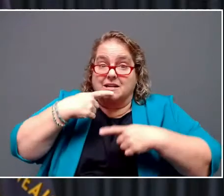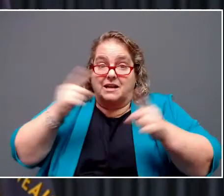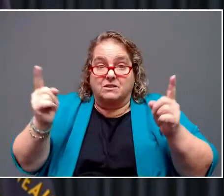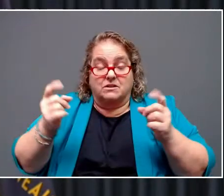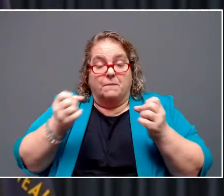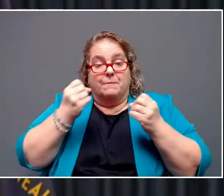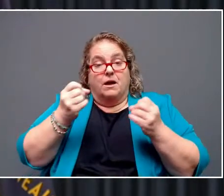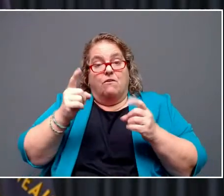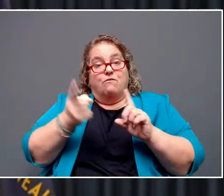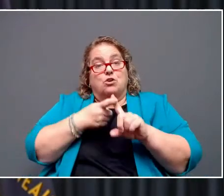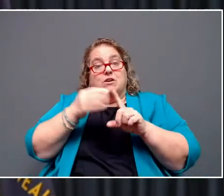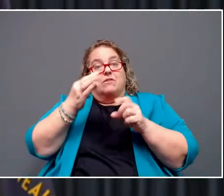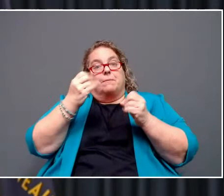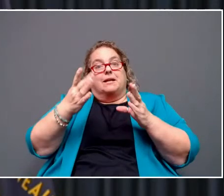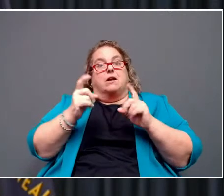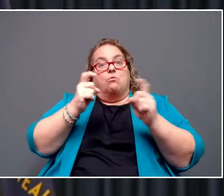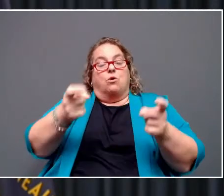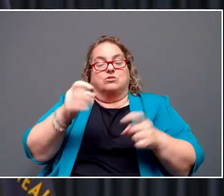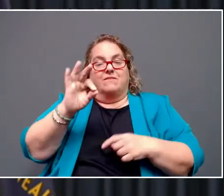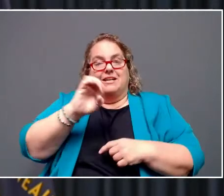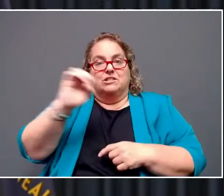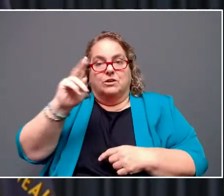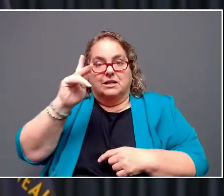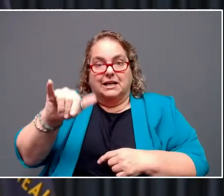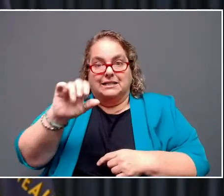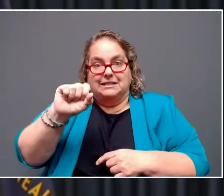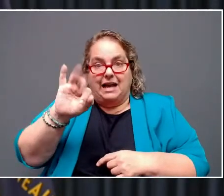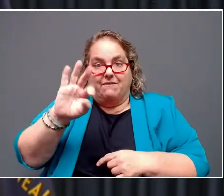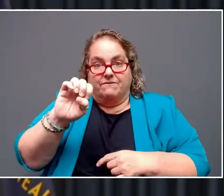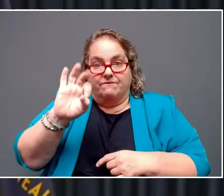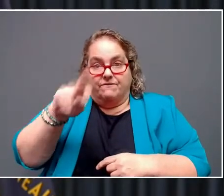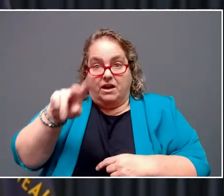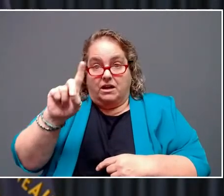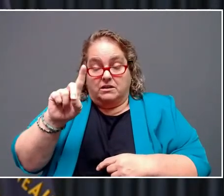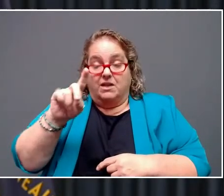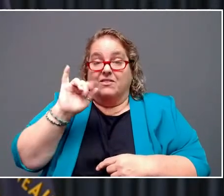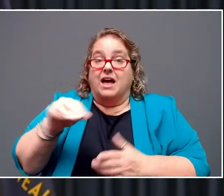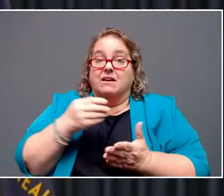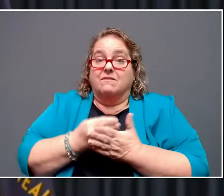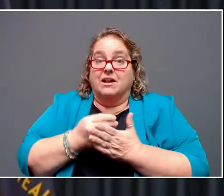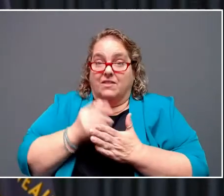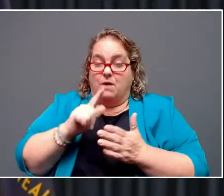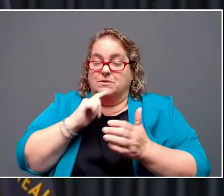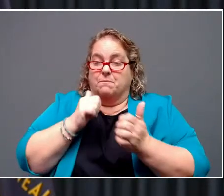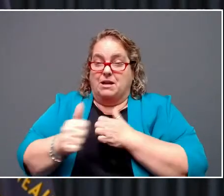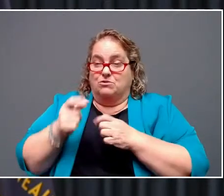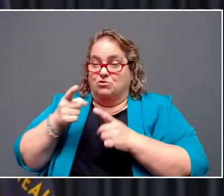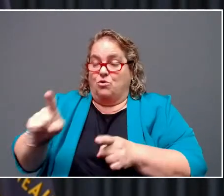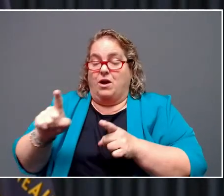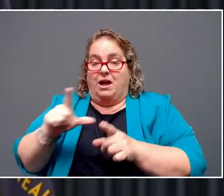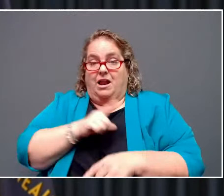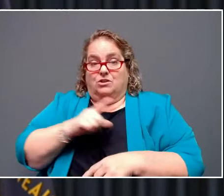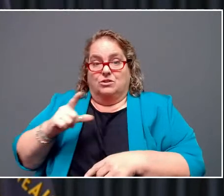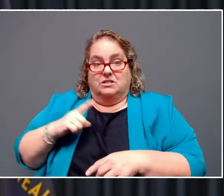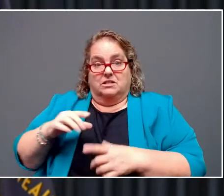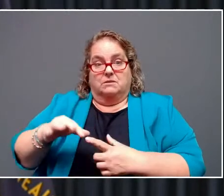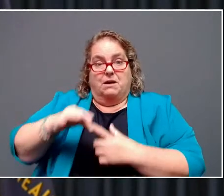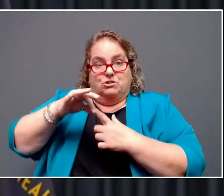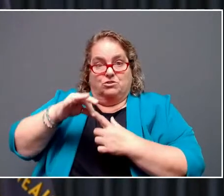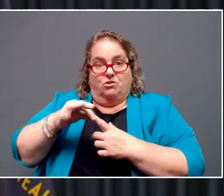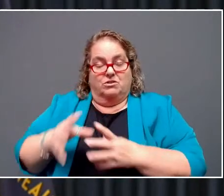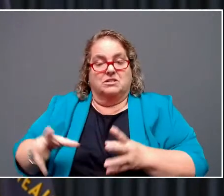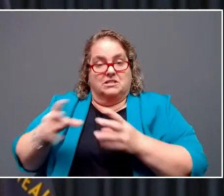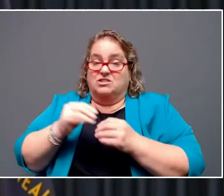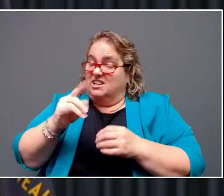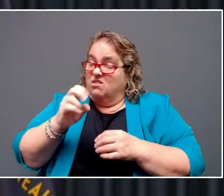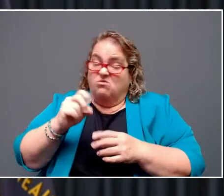Kentucky Safe Fund, a fund that was passed by the legislature during a special session that was special. It wasn't